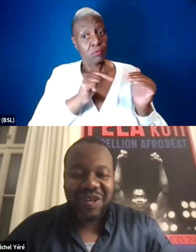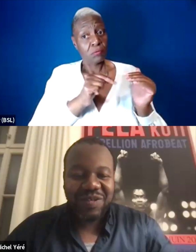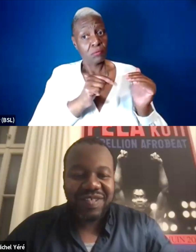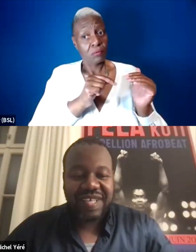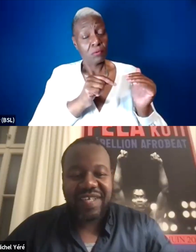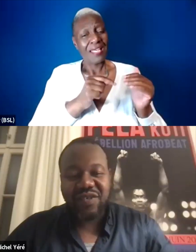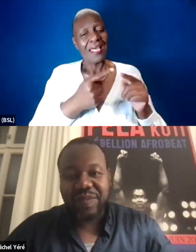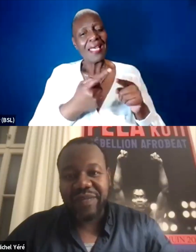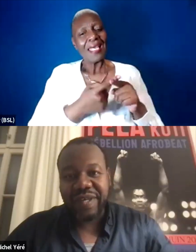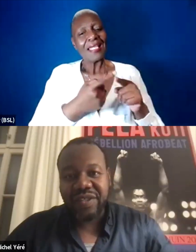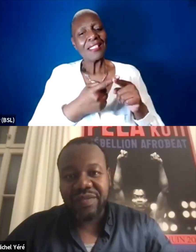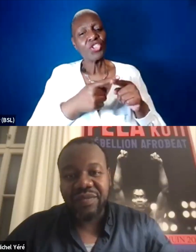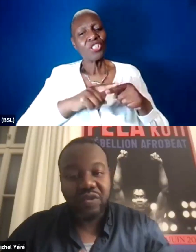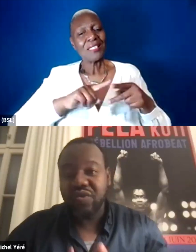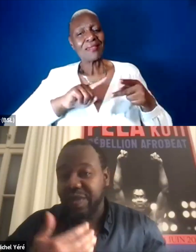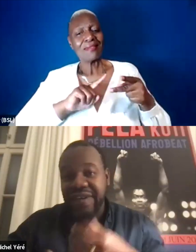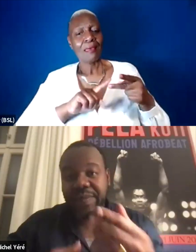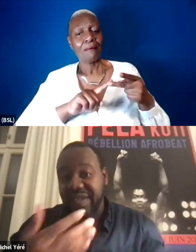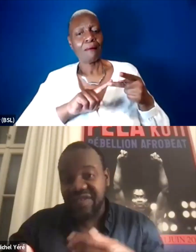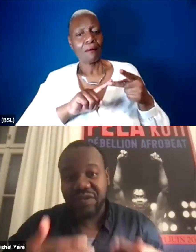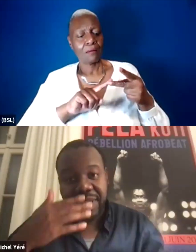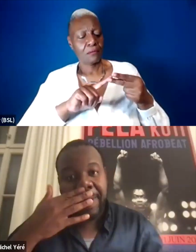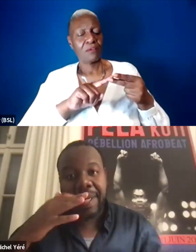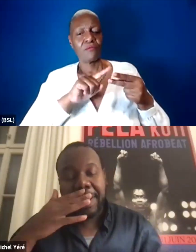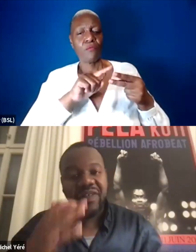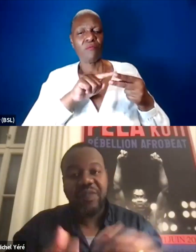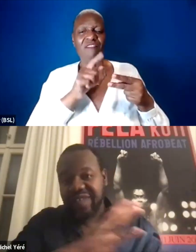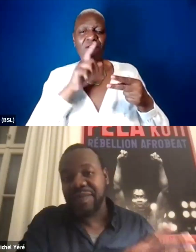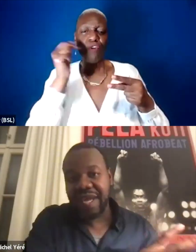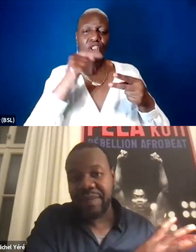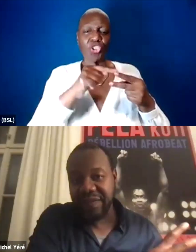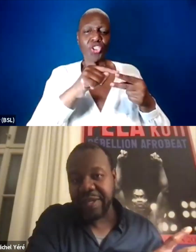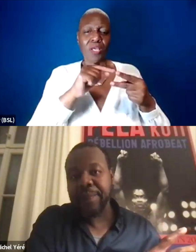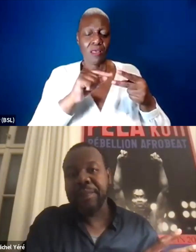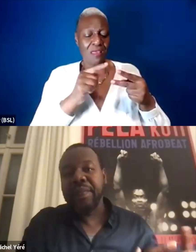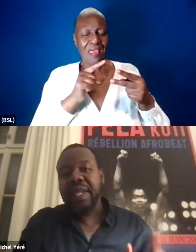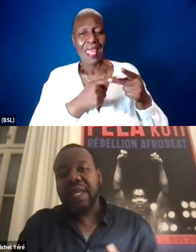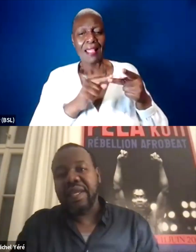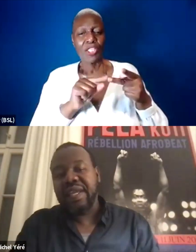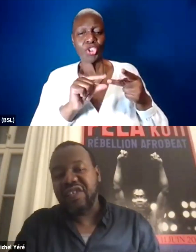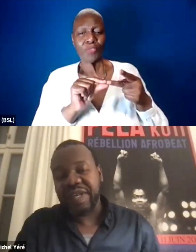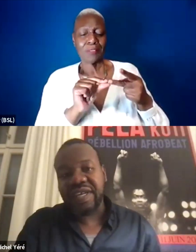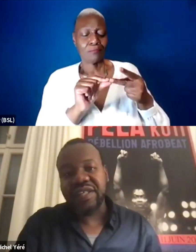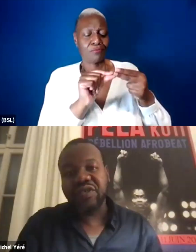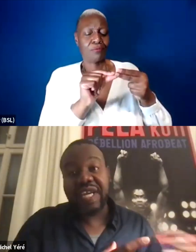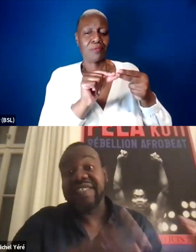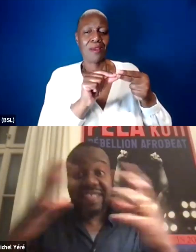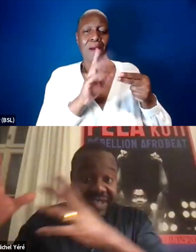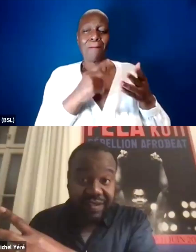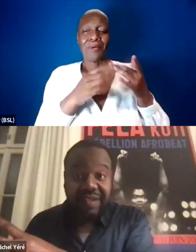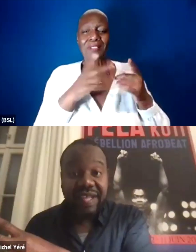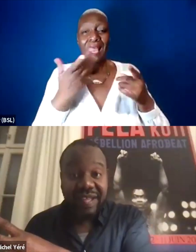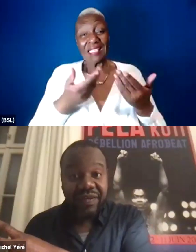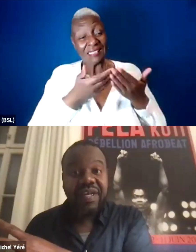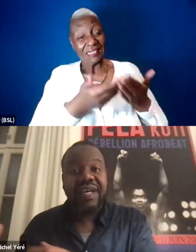English is a close second to my French due to my family history. We've spent some time living in an English-speaking country. I